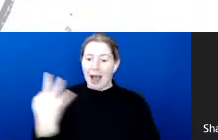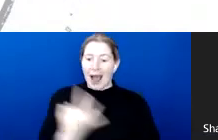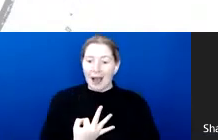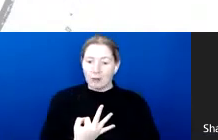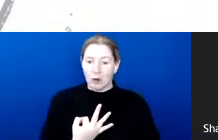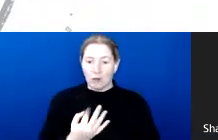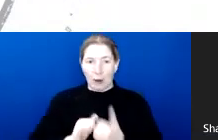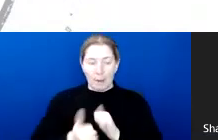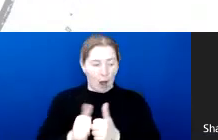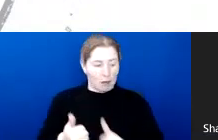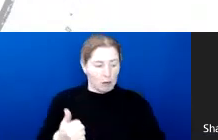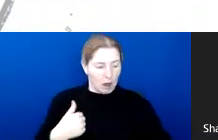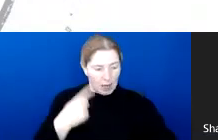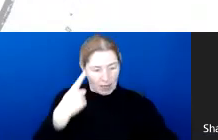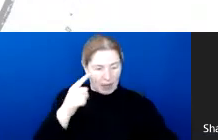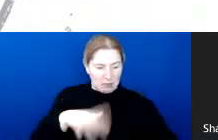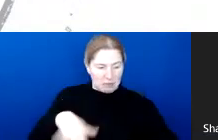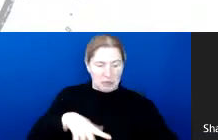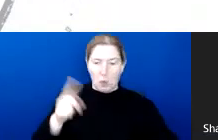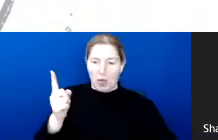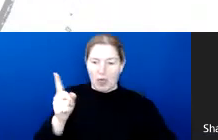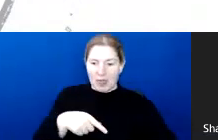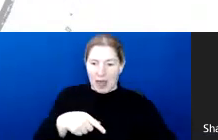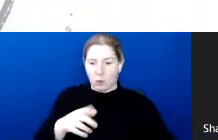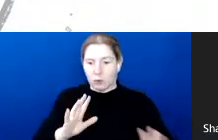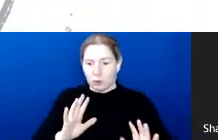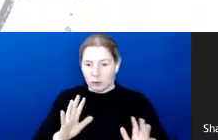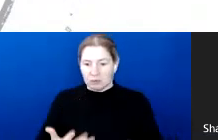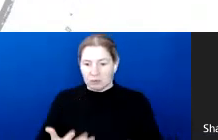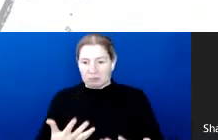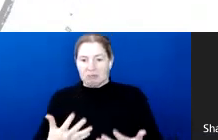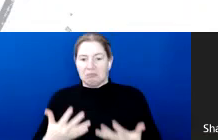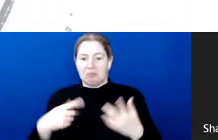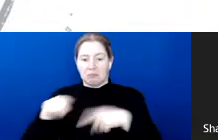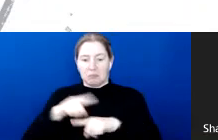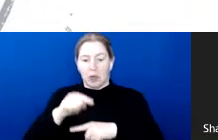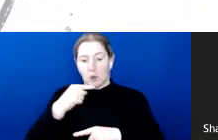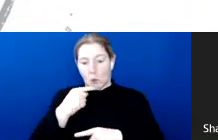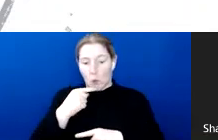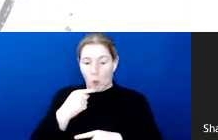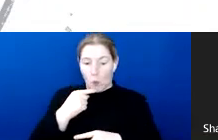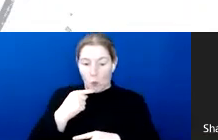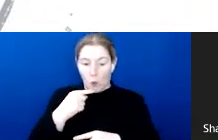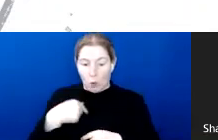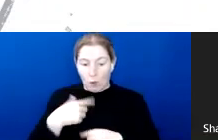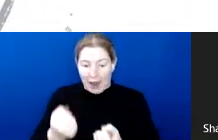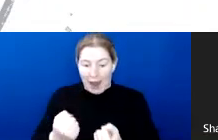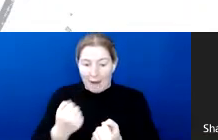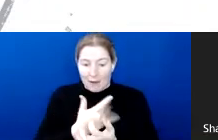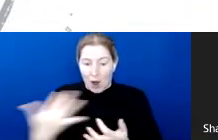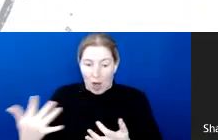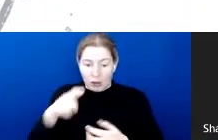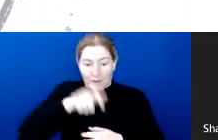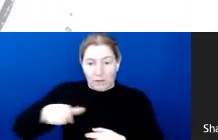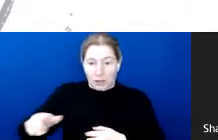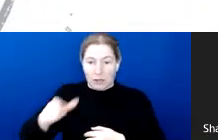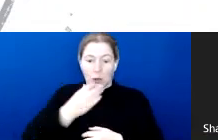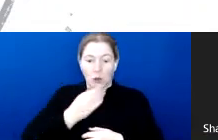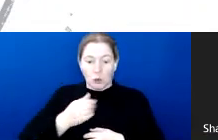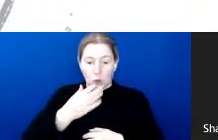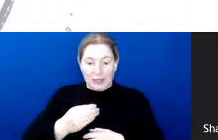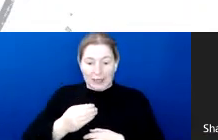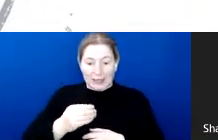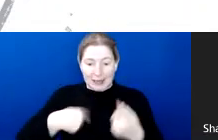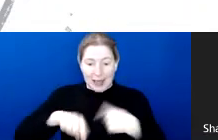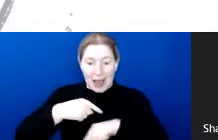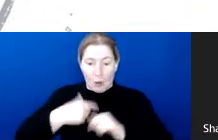about 1,000 partners worldwide. And we have a lot of customers using